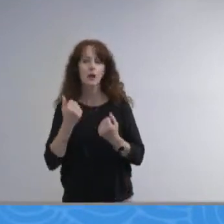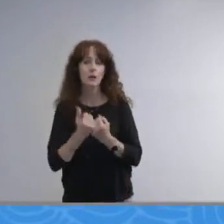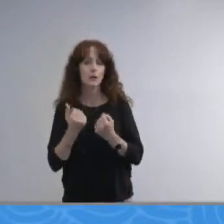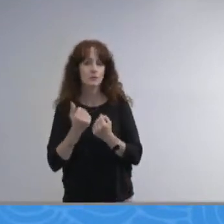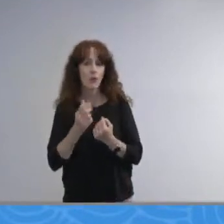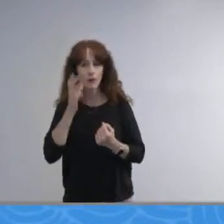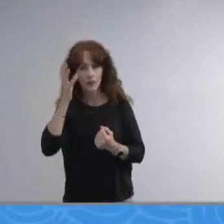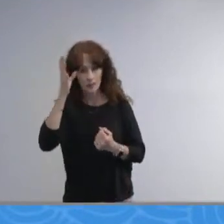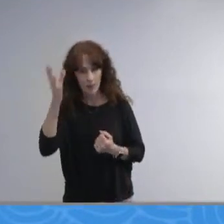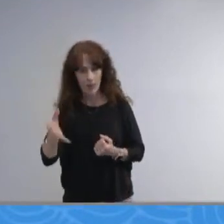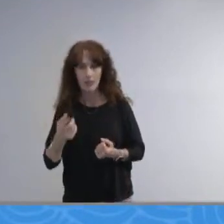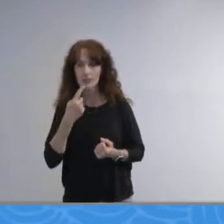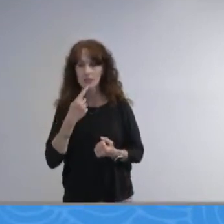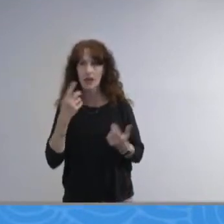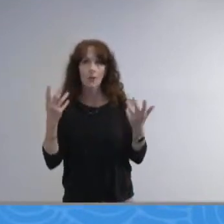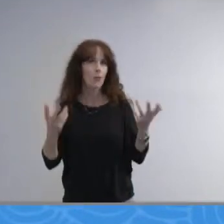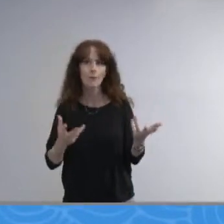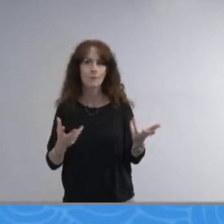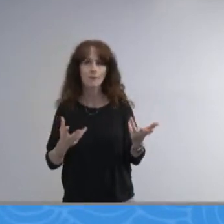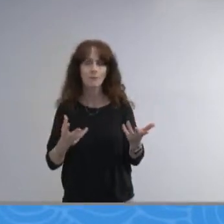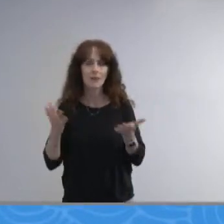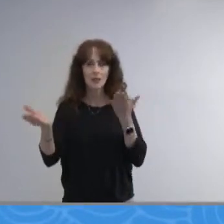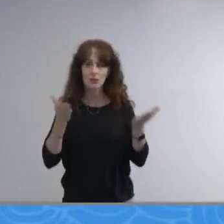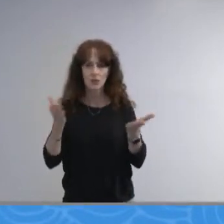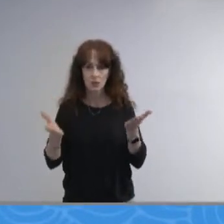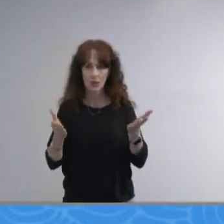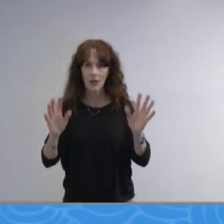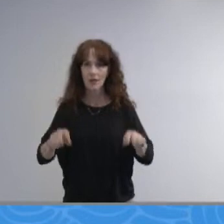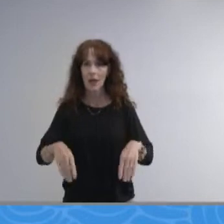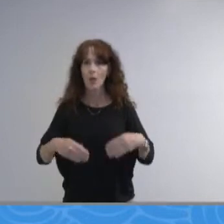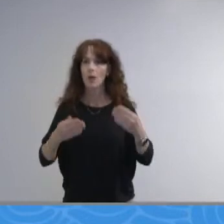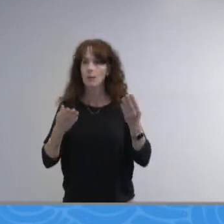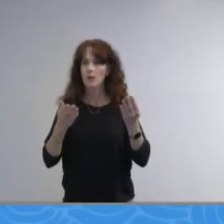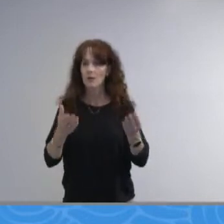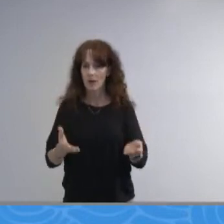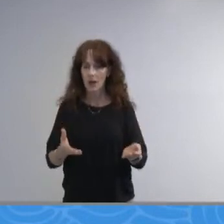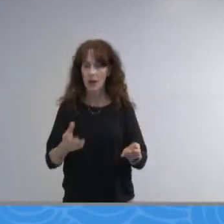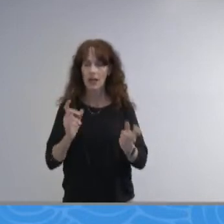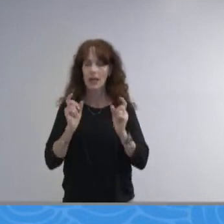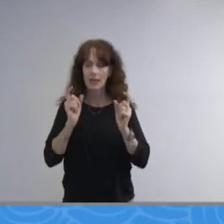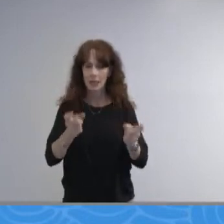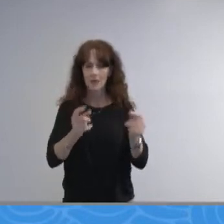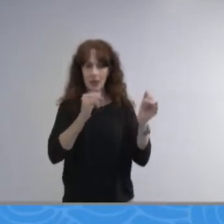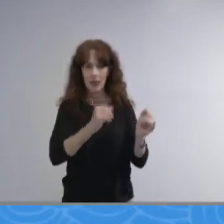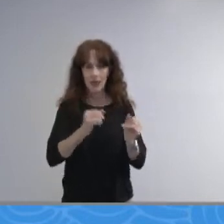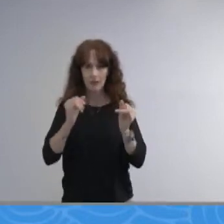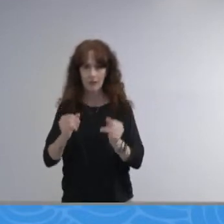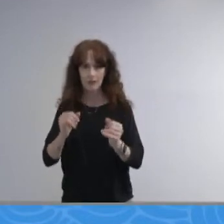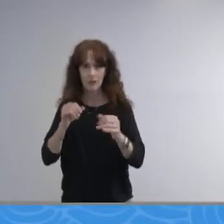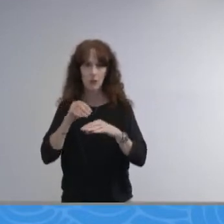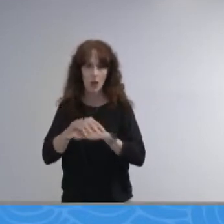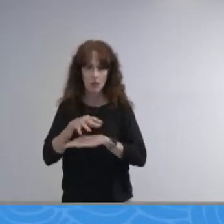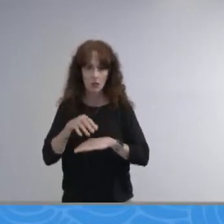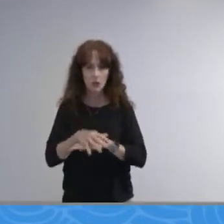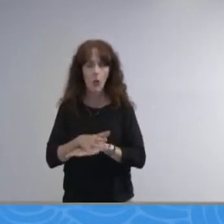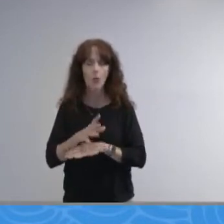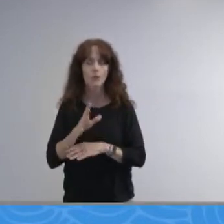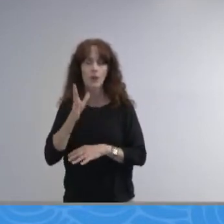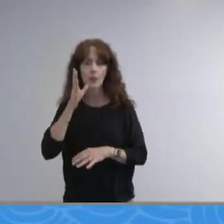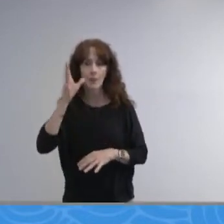these parents? So we say, you know what? There's a service that we provide where we could give you an individualized consult where